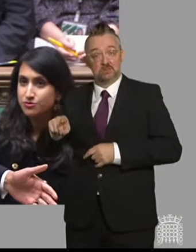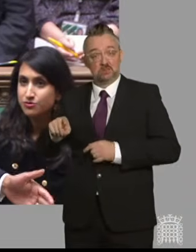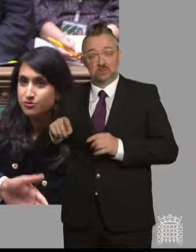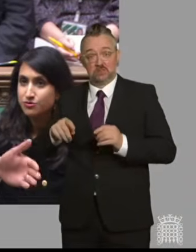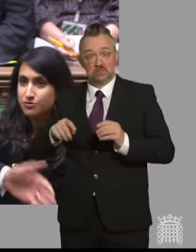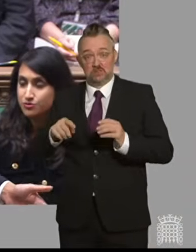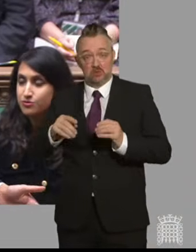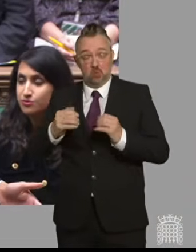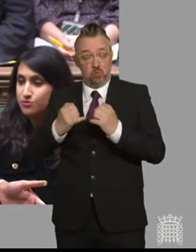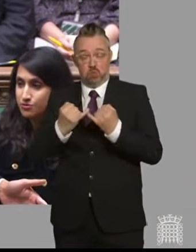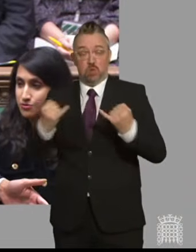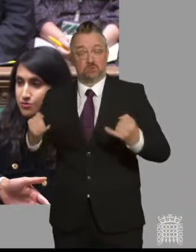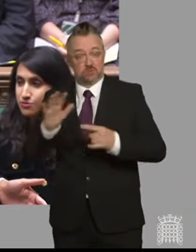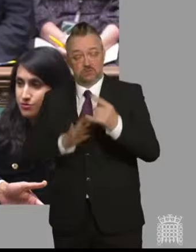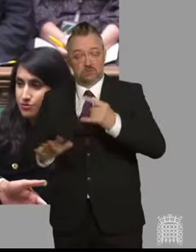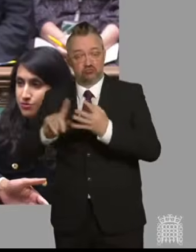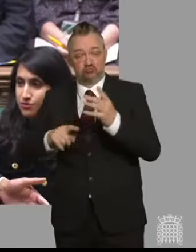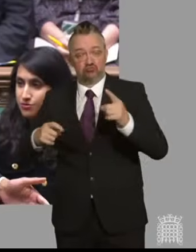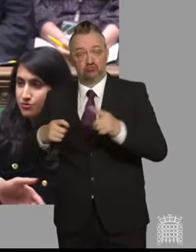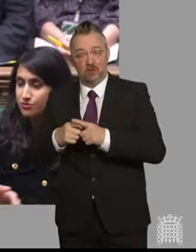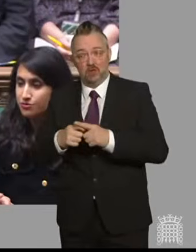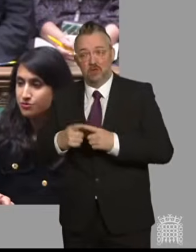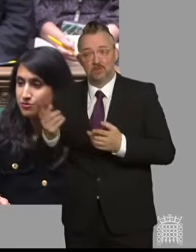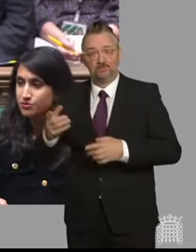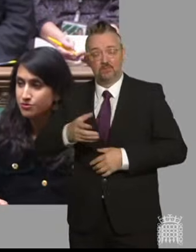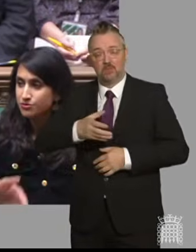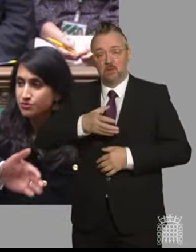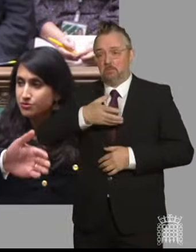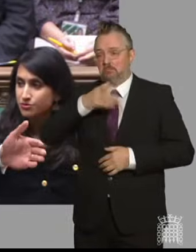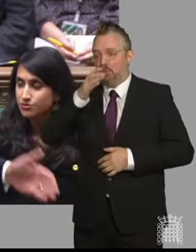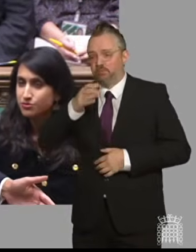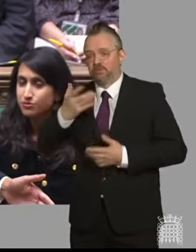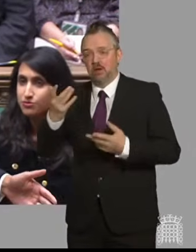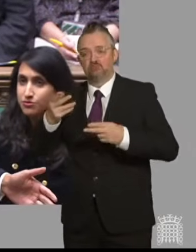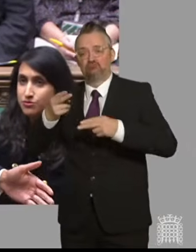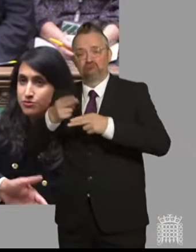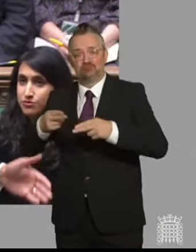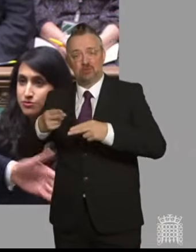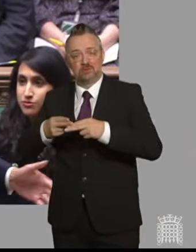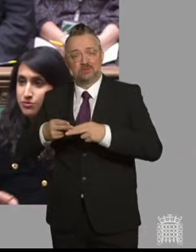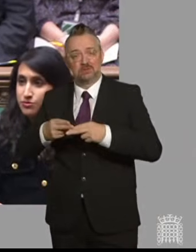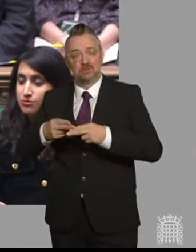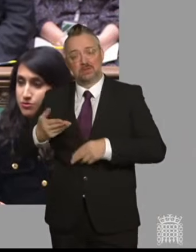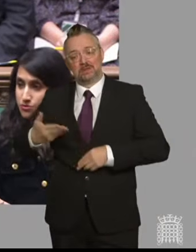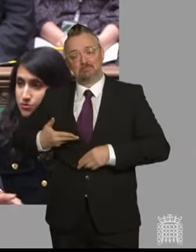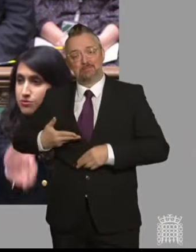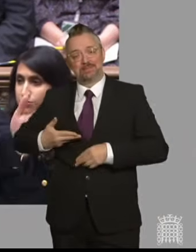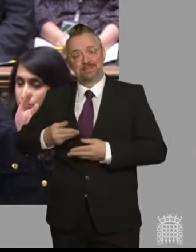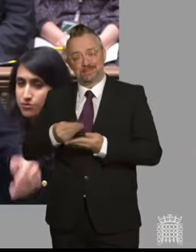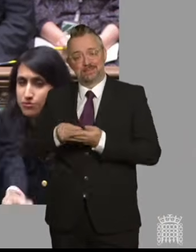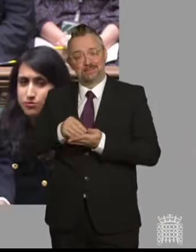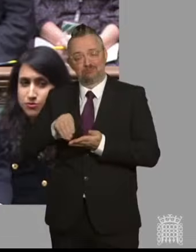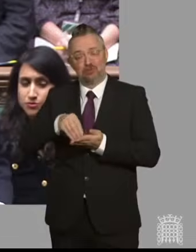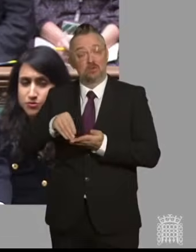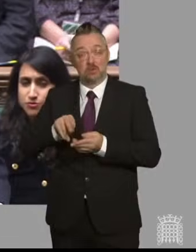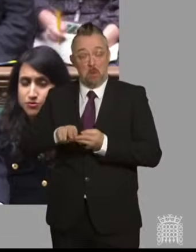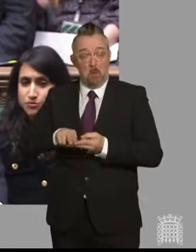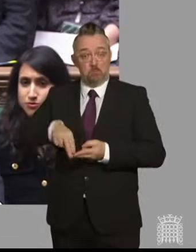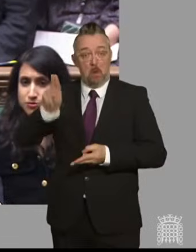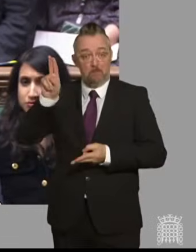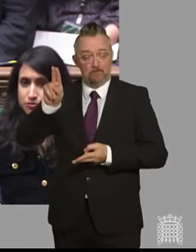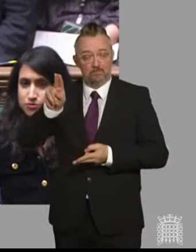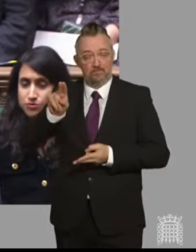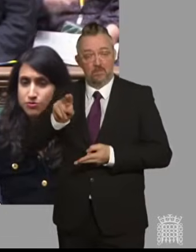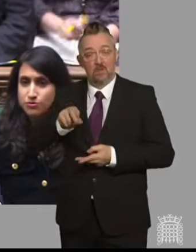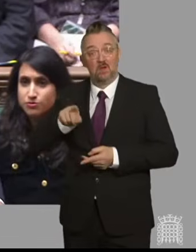are facing a crippling rise in their business rates. And indeed, Welsh farmers are being decimated by the plans of the Welsh Labour government.